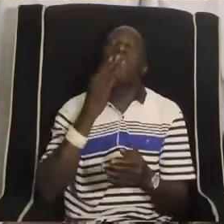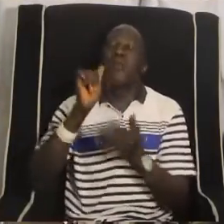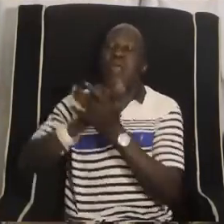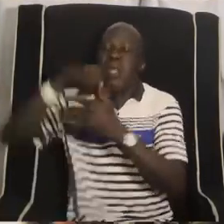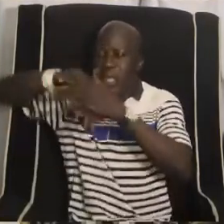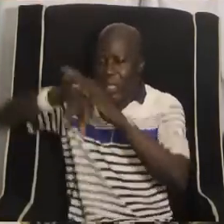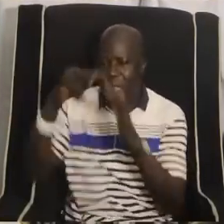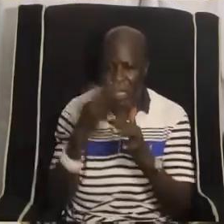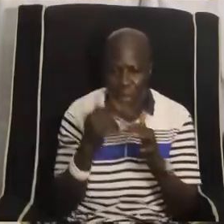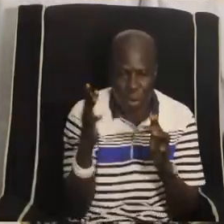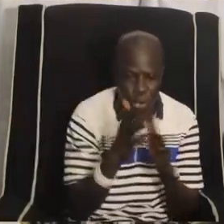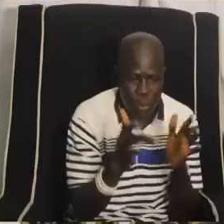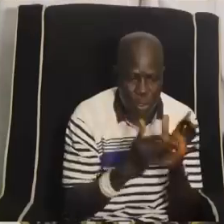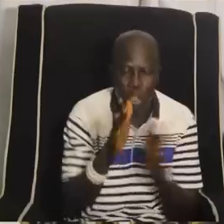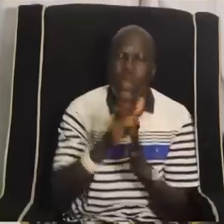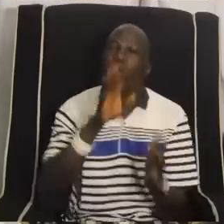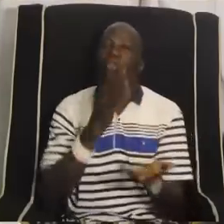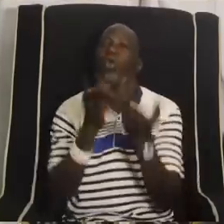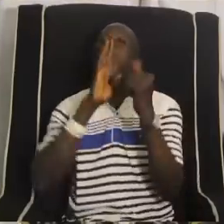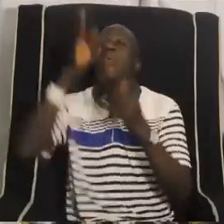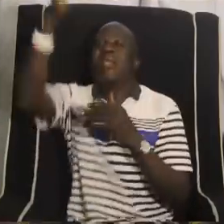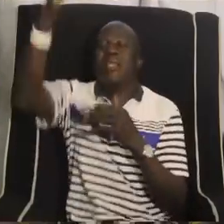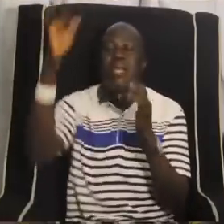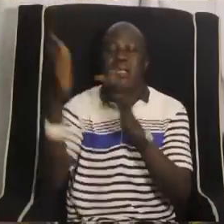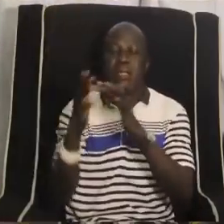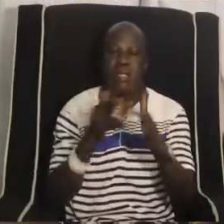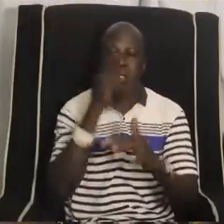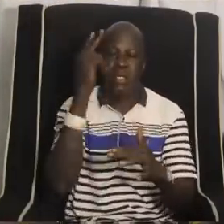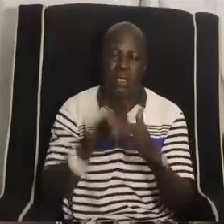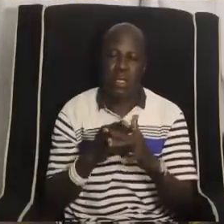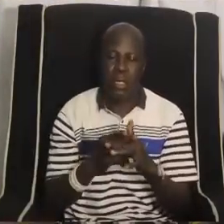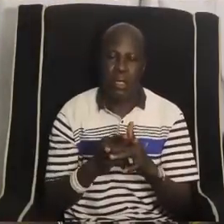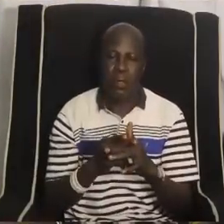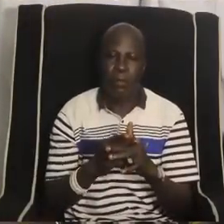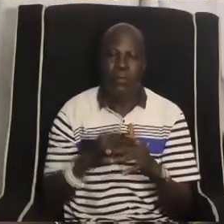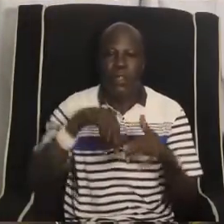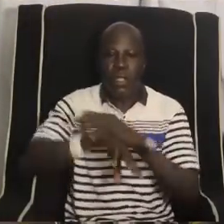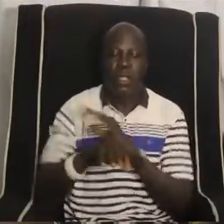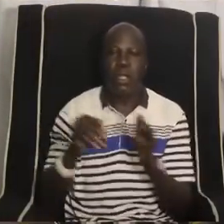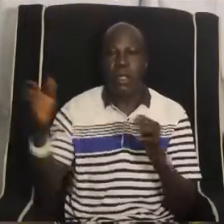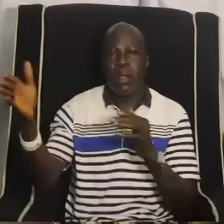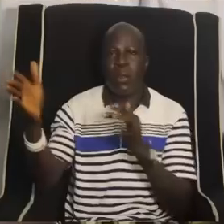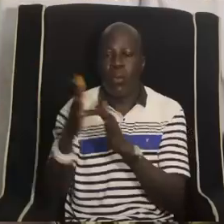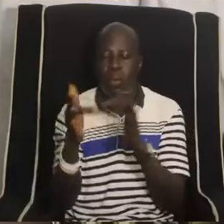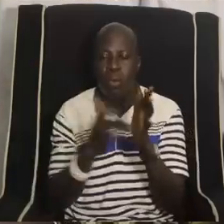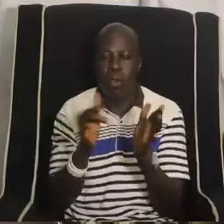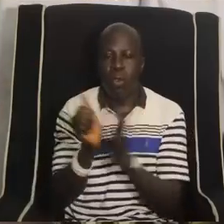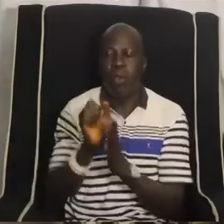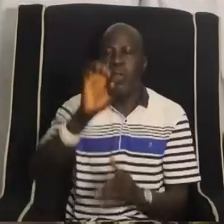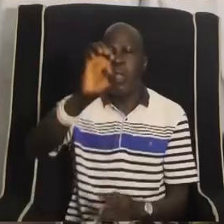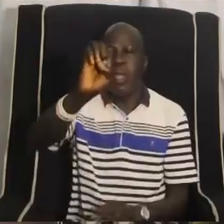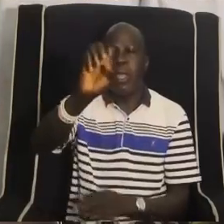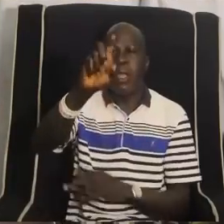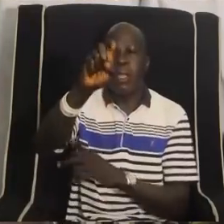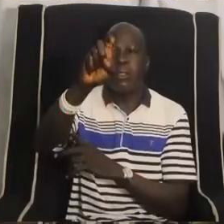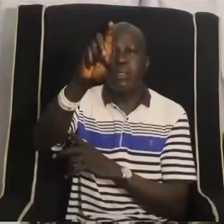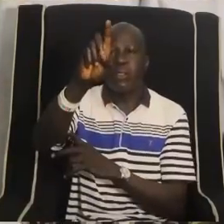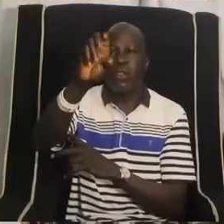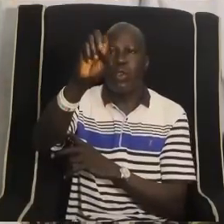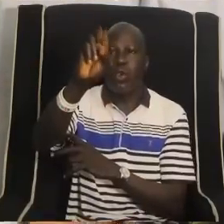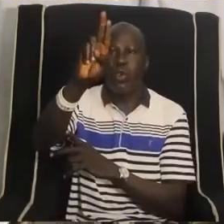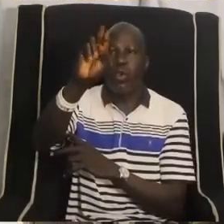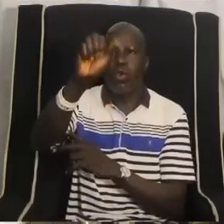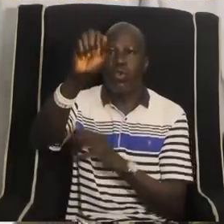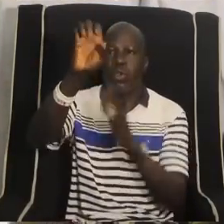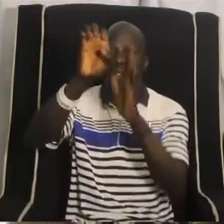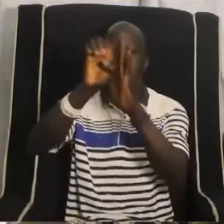Ògì garabadó jù. In the name of Jesus. O máa débẹ̀. You will get there. Ìwé Exodus. The book of Exodus. Ẹjẹ́ wo dáadáa. Let's examine it. Orí